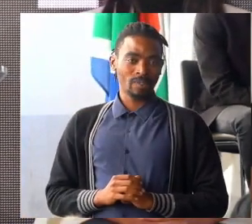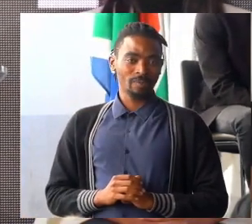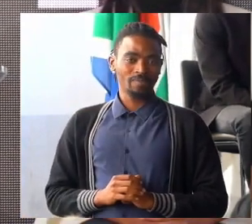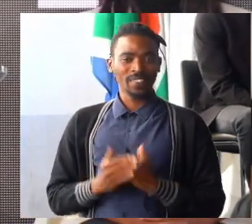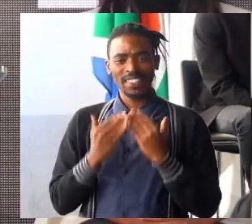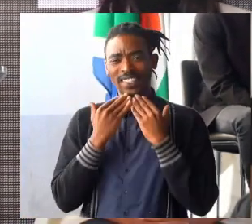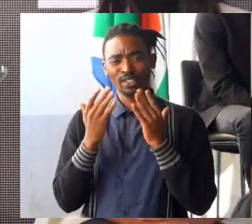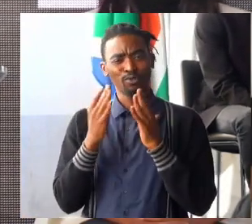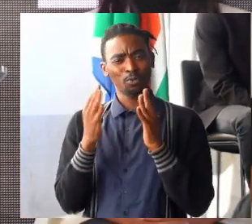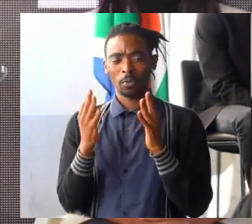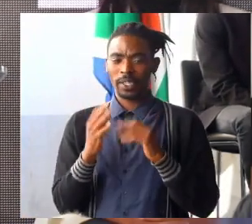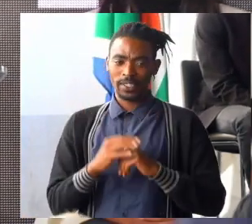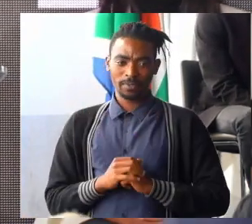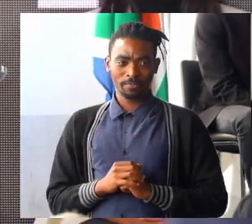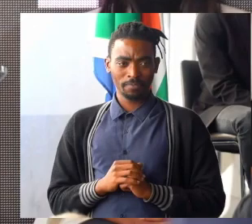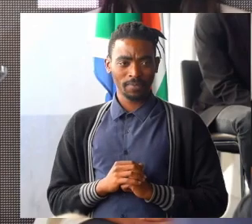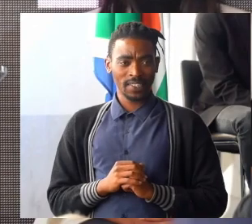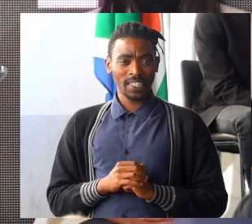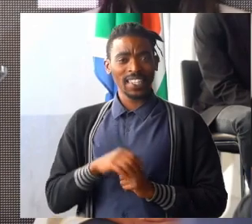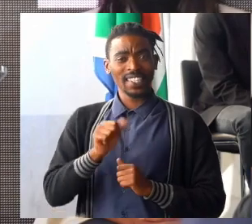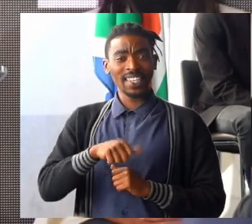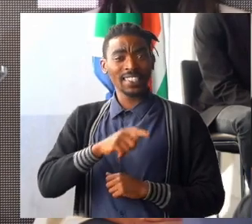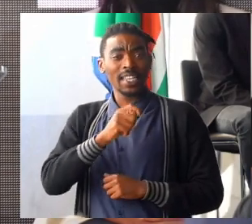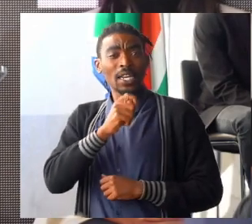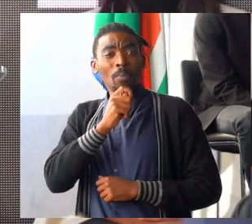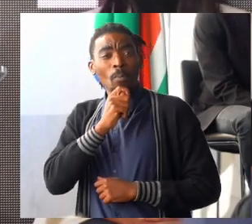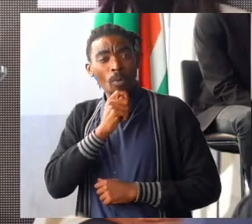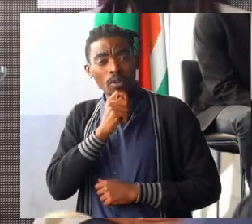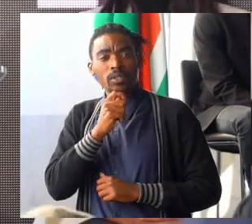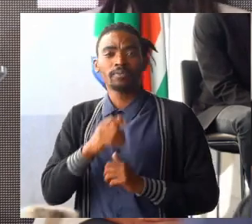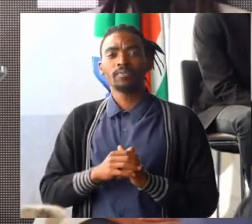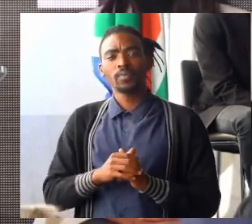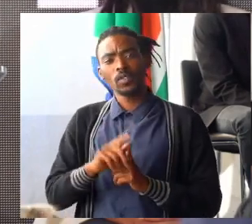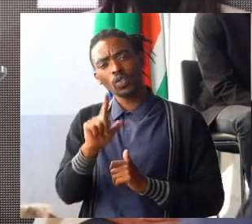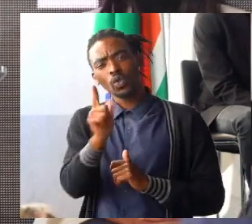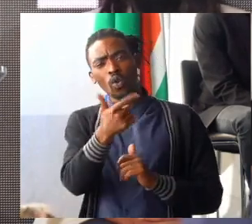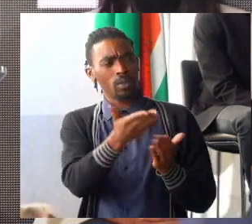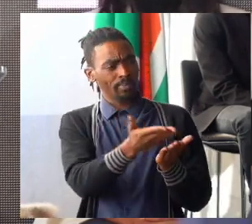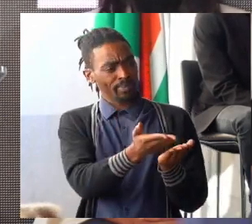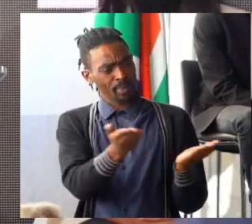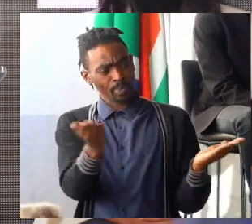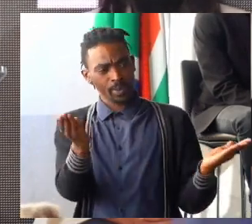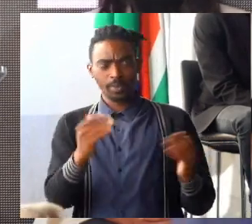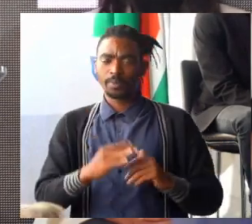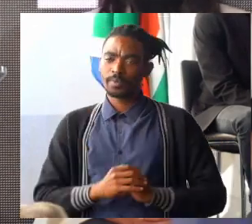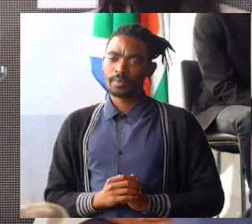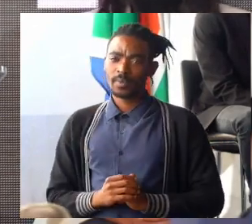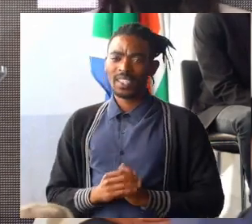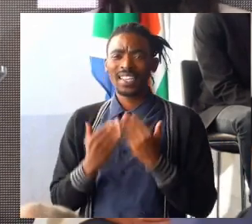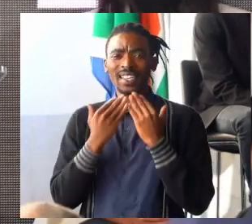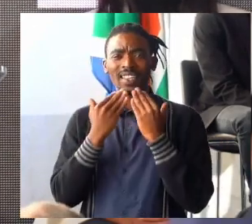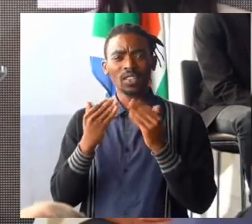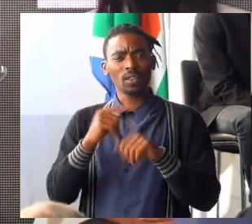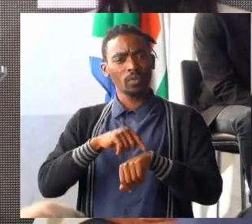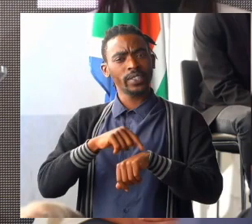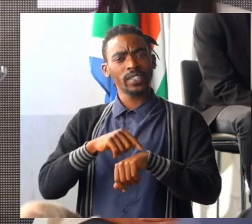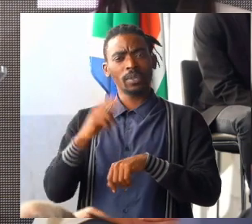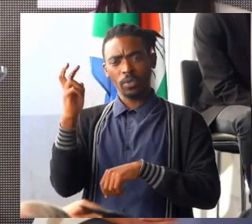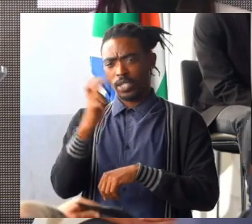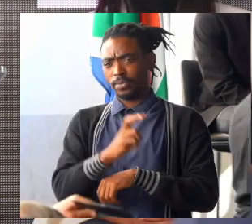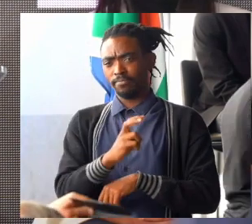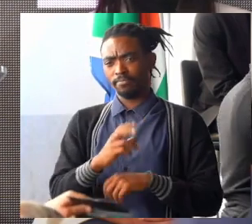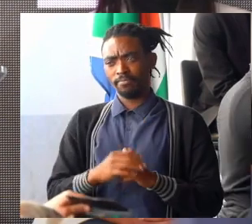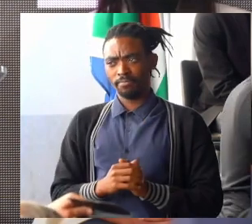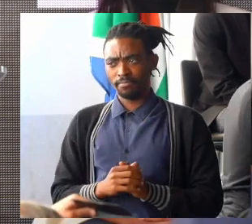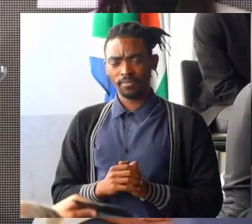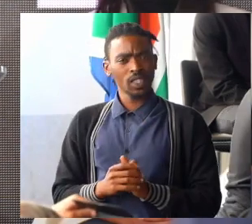thank you very much, and good morning to all of you. And thank you for making time